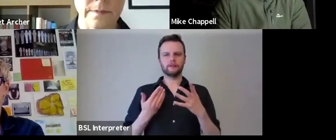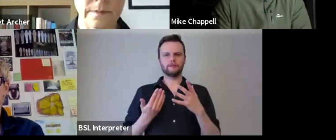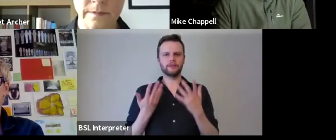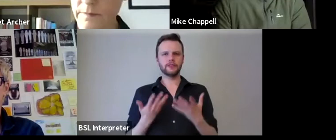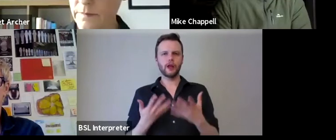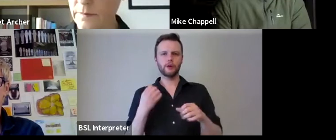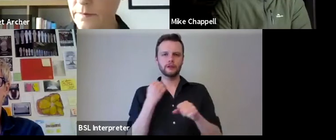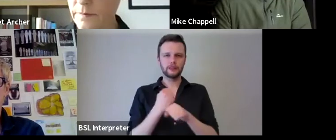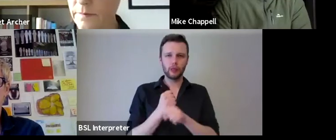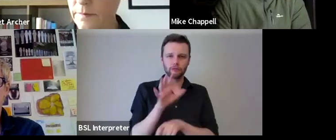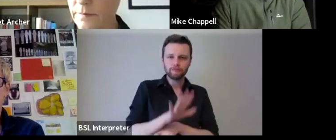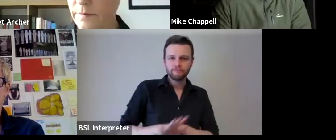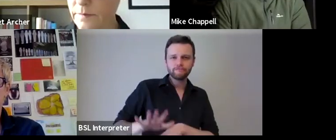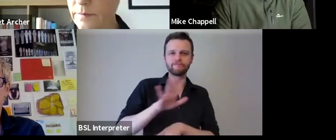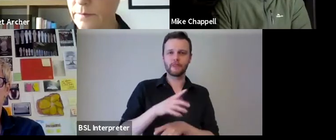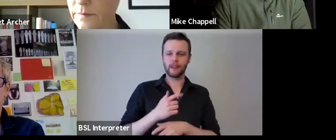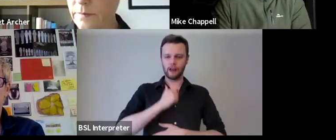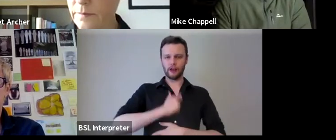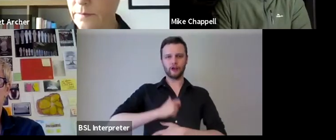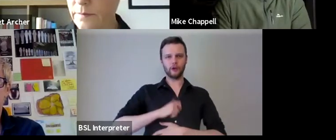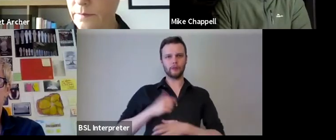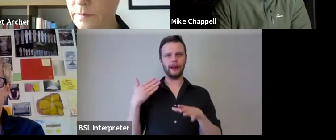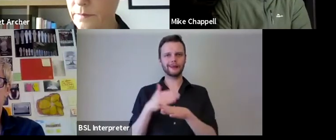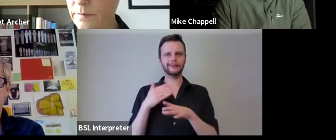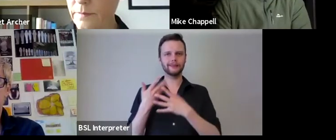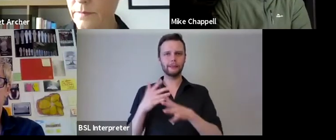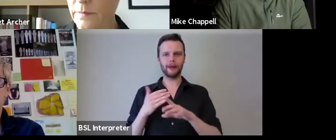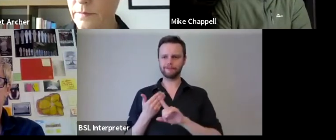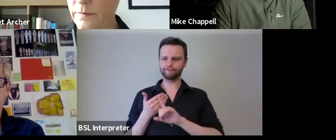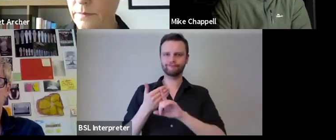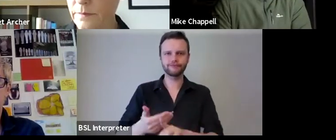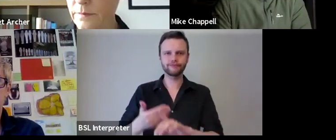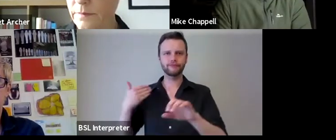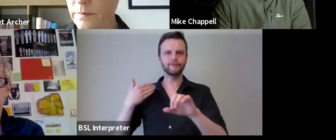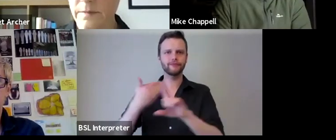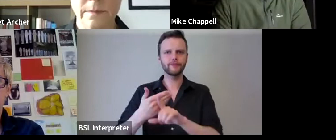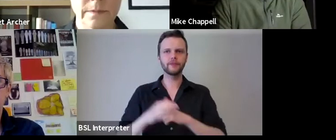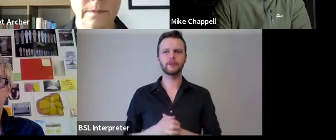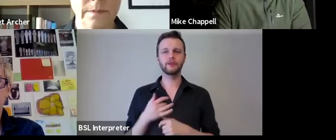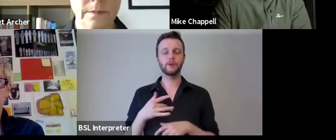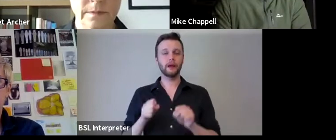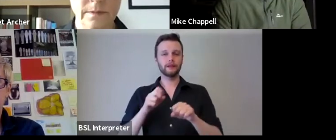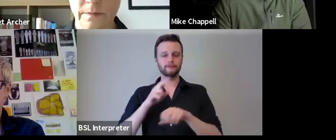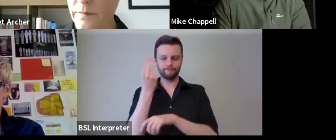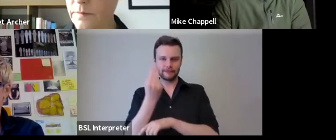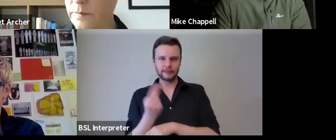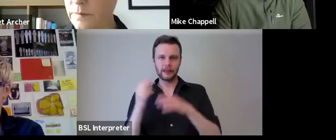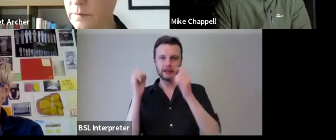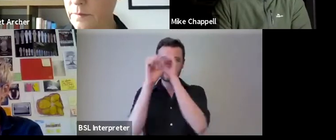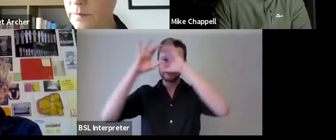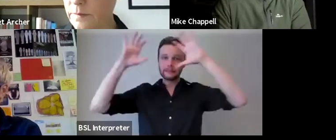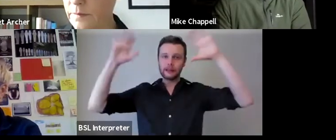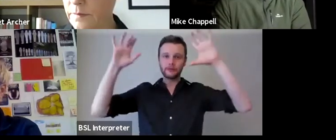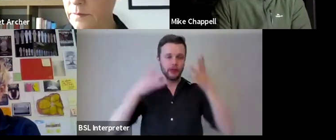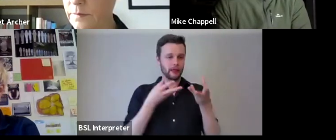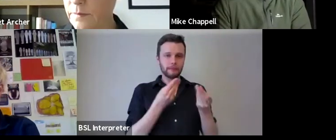geological era in which human activity has been the dominant force on the planet, And so I design conceptual and material